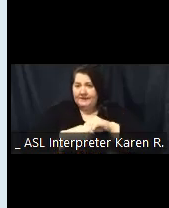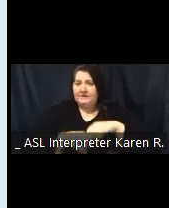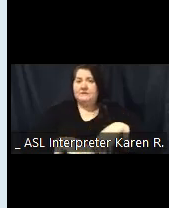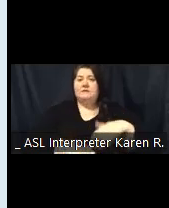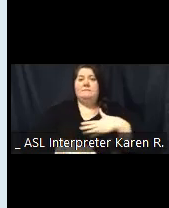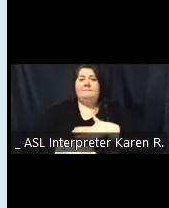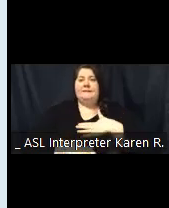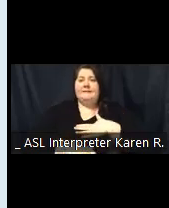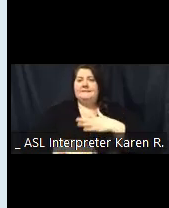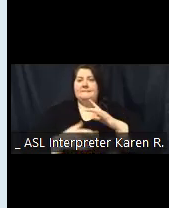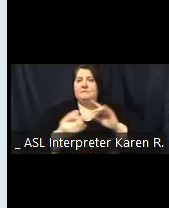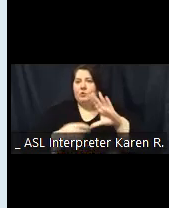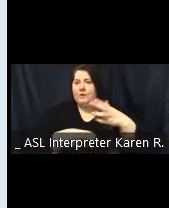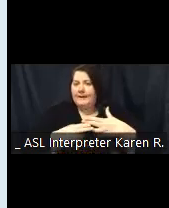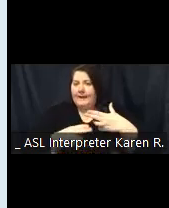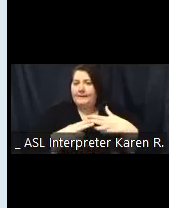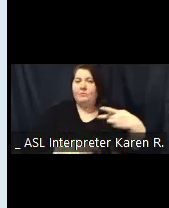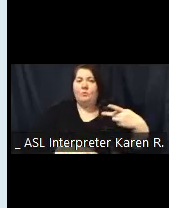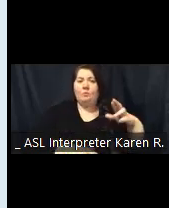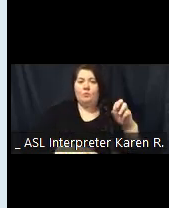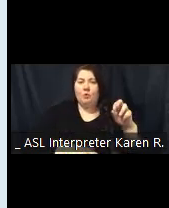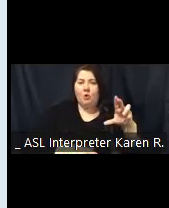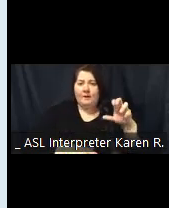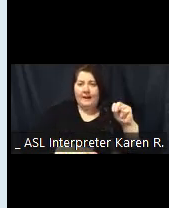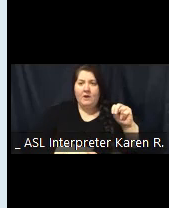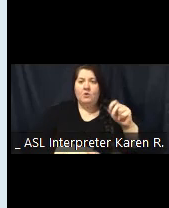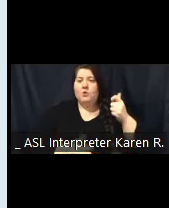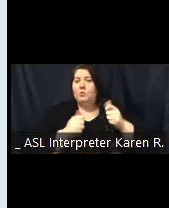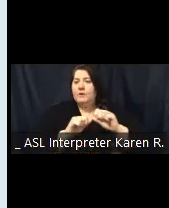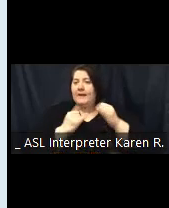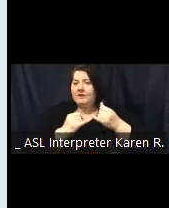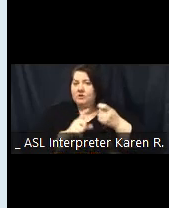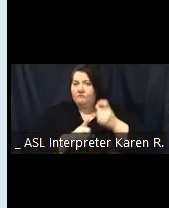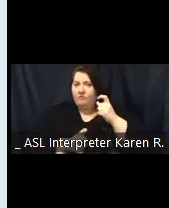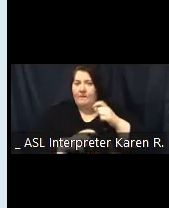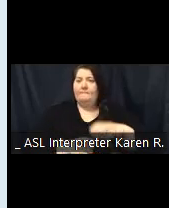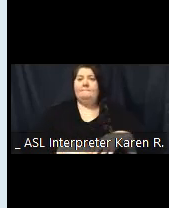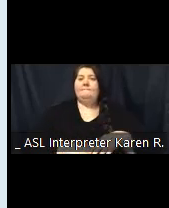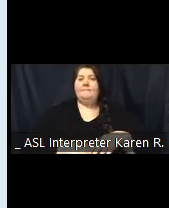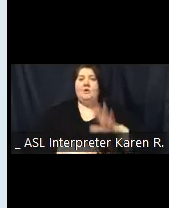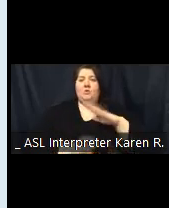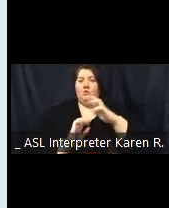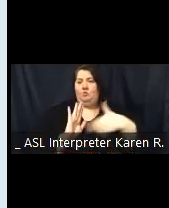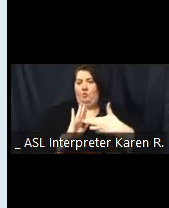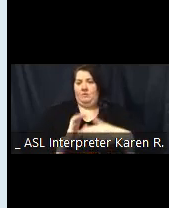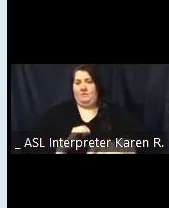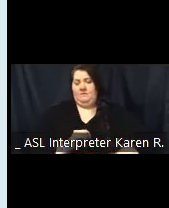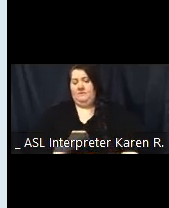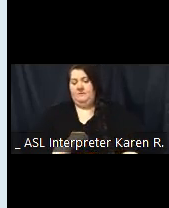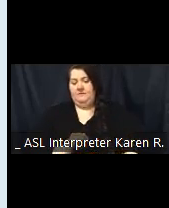Please state your name, your pronouns, the agency that you are coming from, and your role.